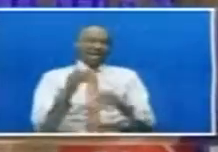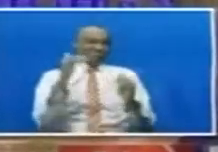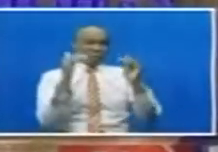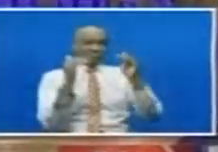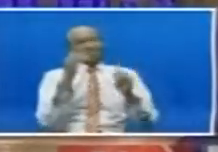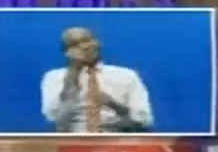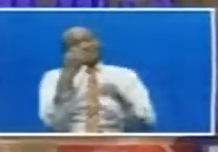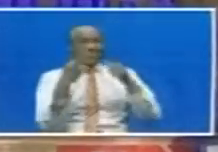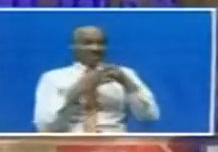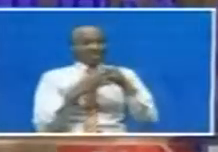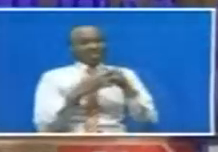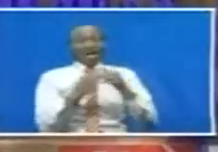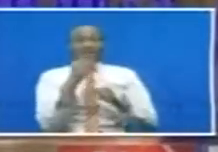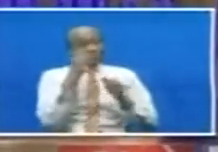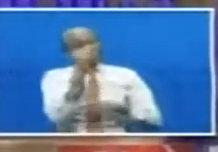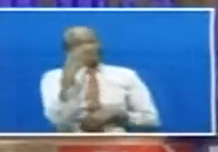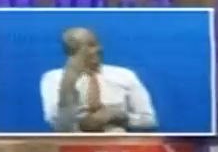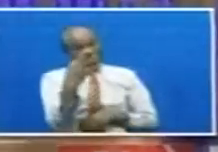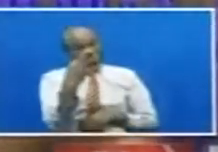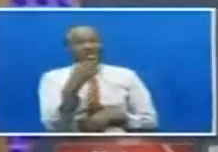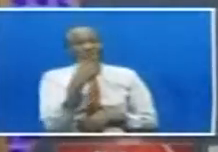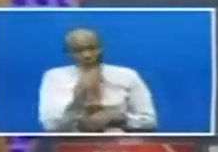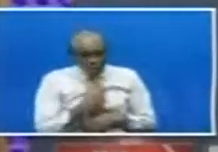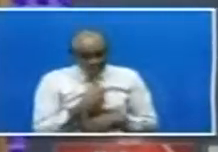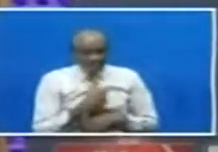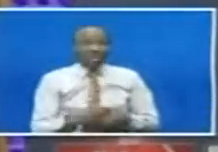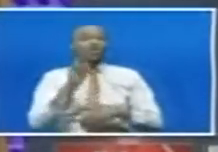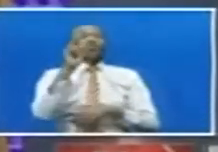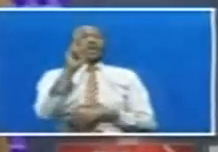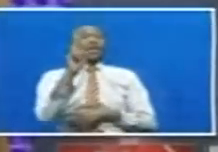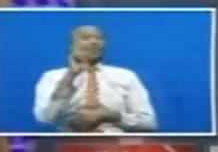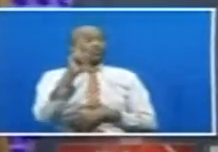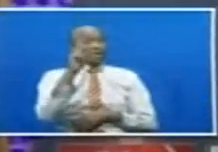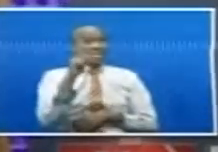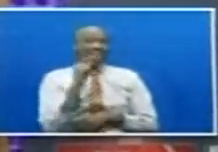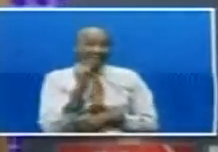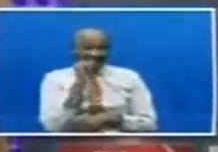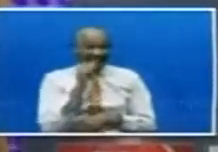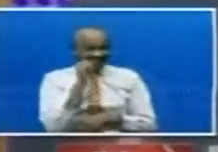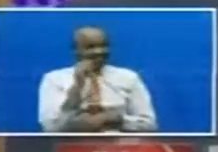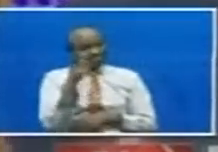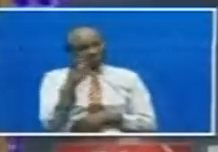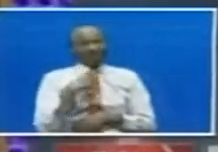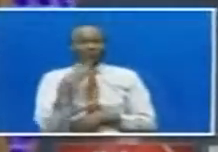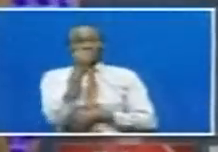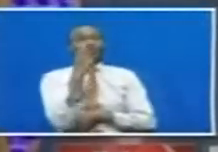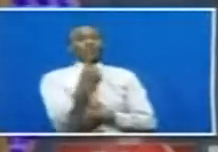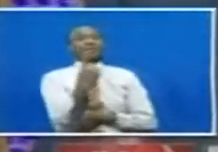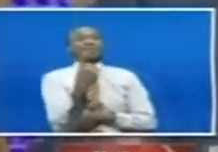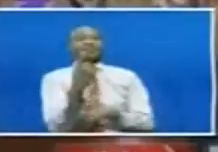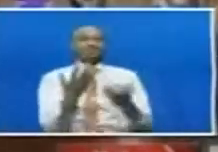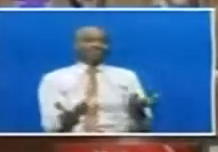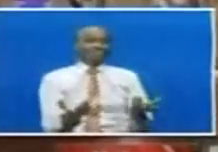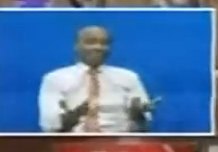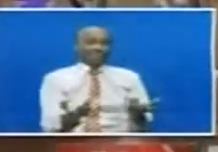is 53. UK with 22 cabinet ministers, it is 51. Average age. So what do you